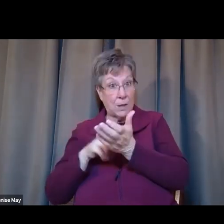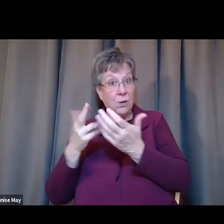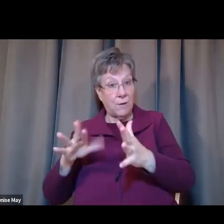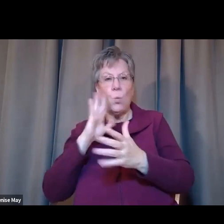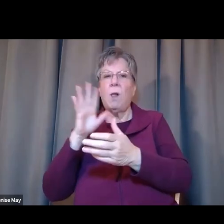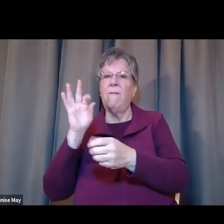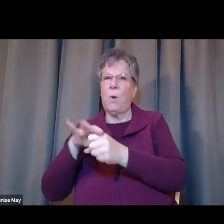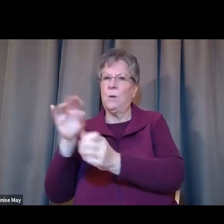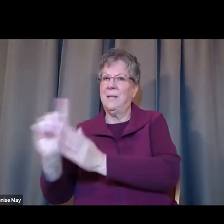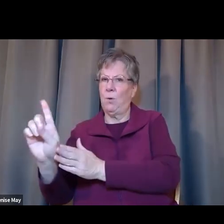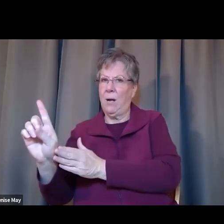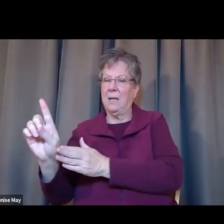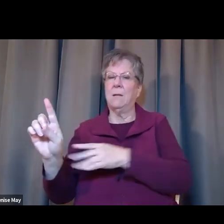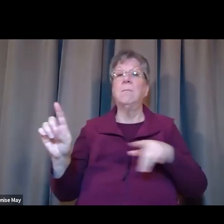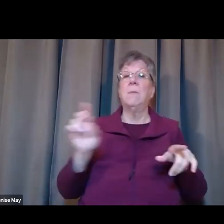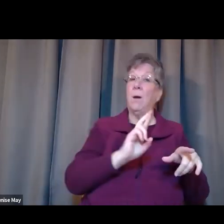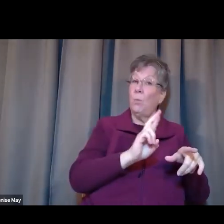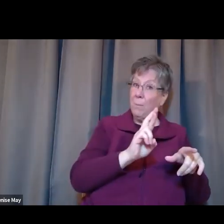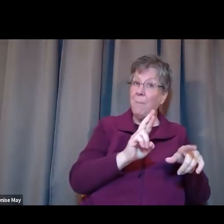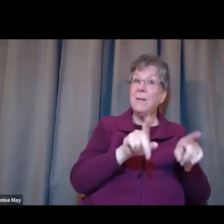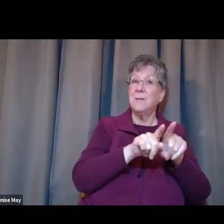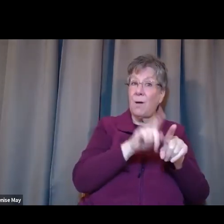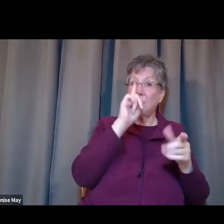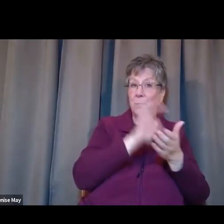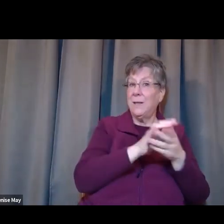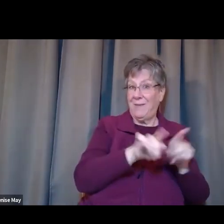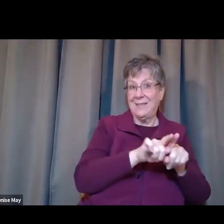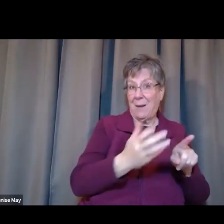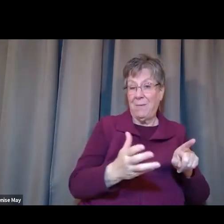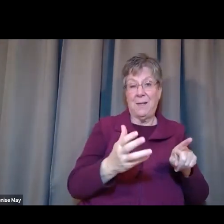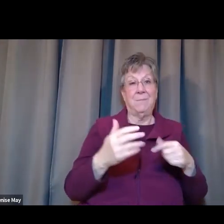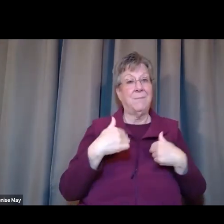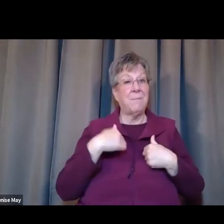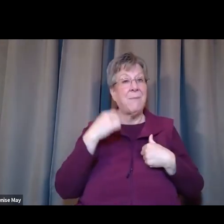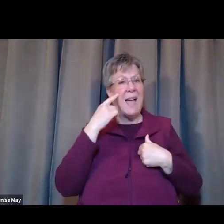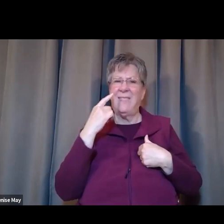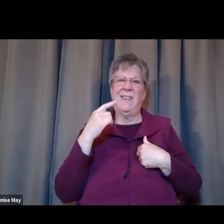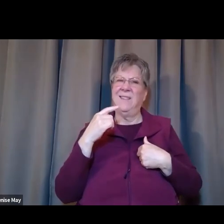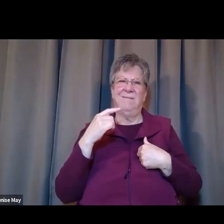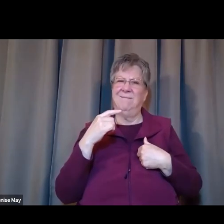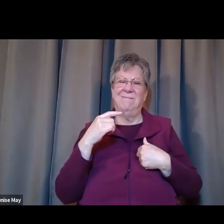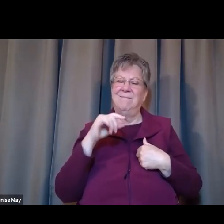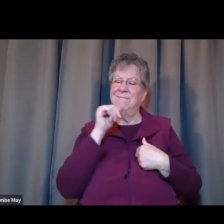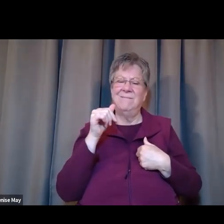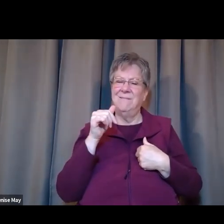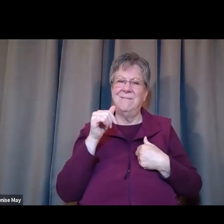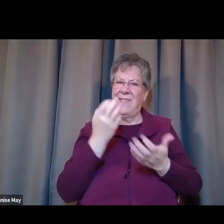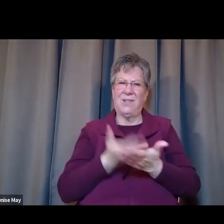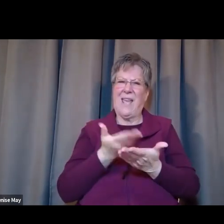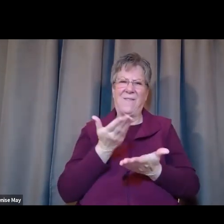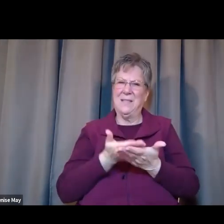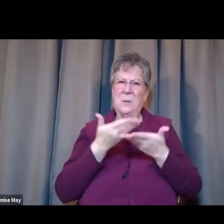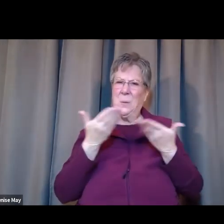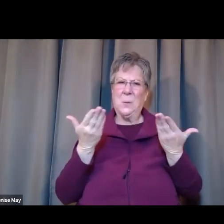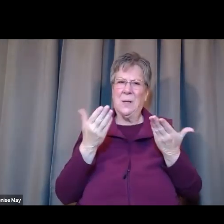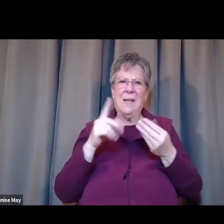that Republicans clearly believe. Now, I actually think this is substantially overrated. I don't think the evidence about what